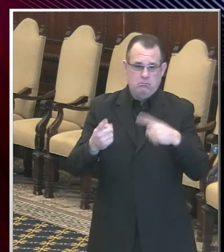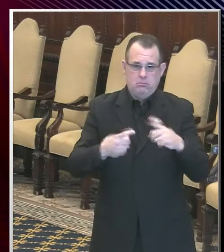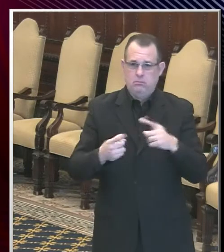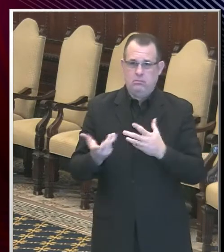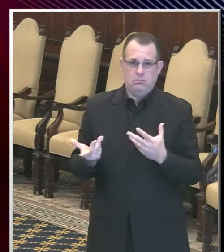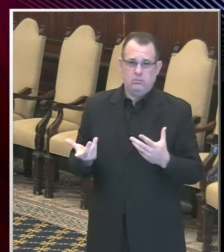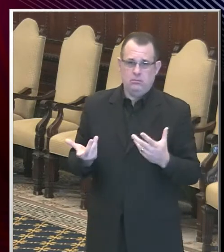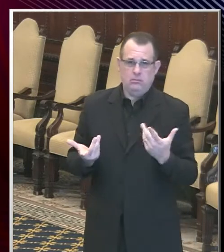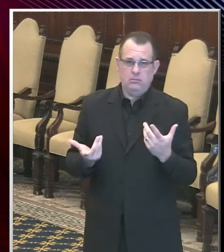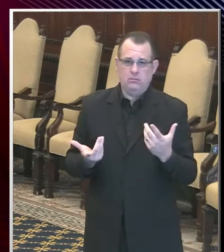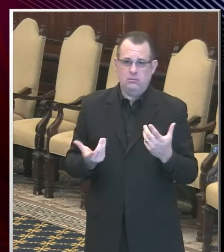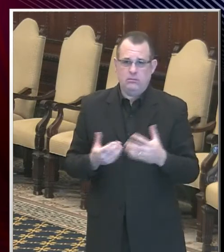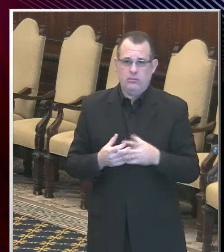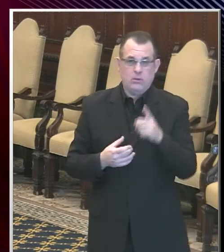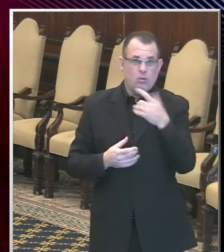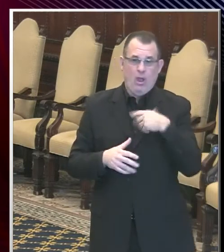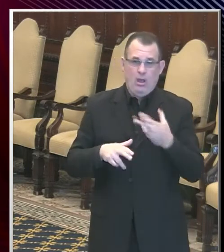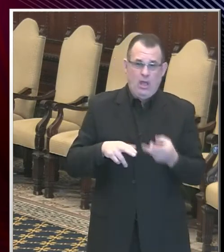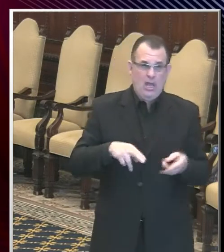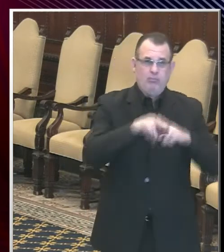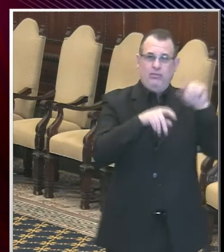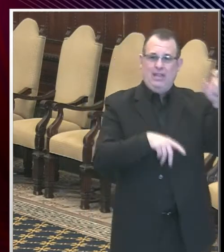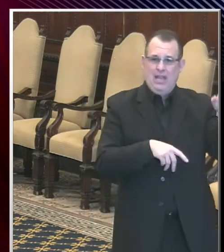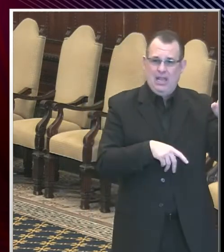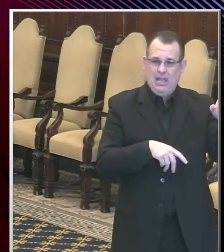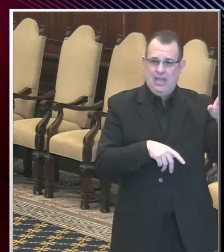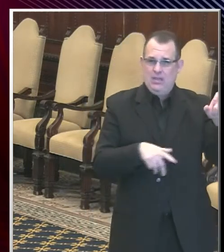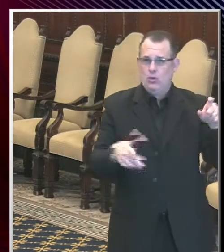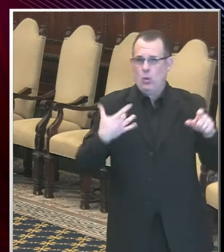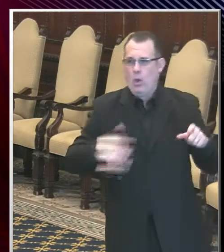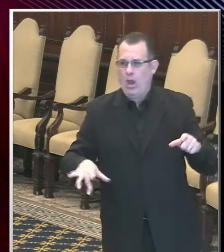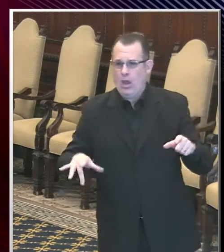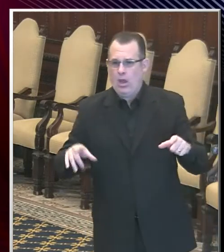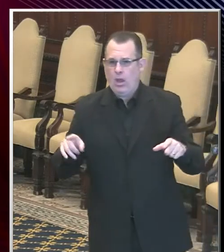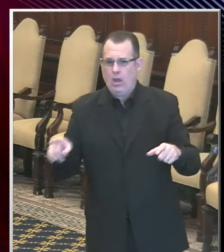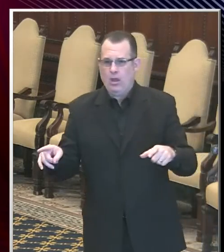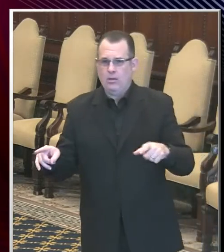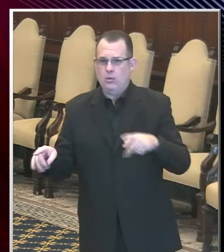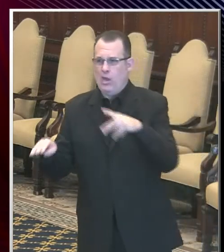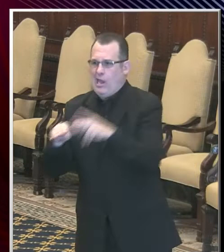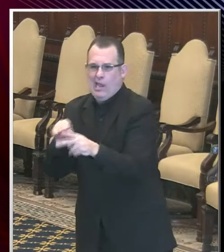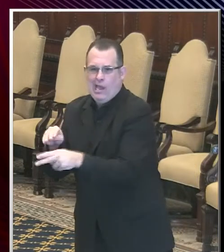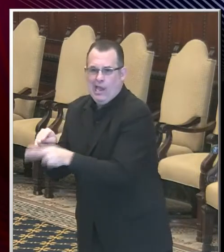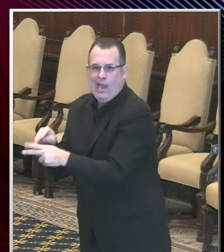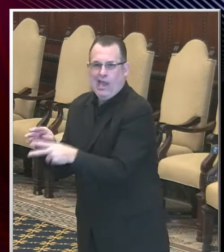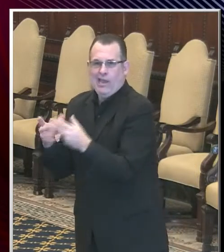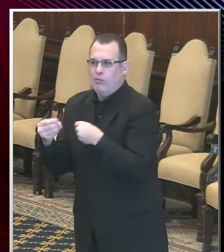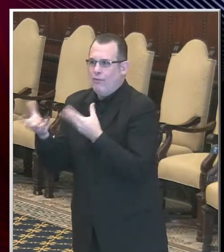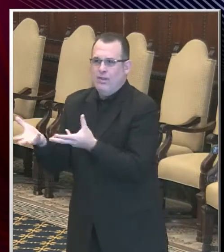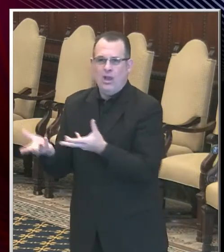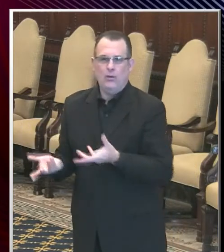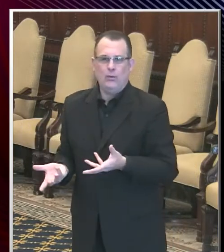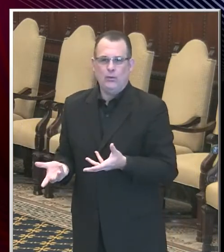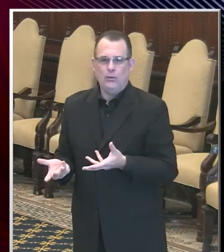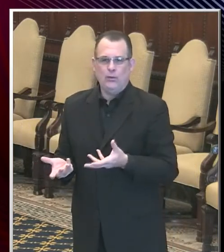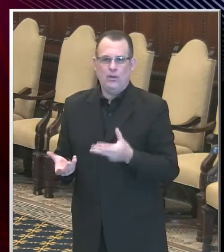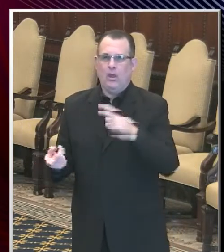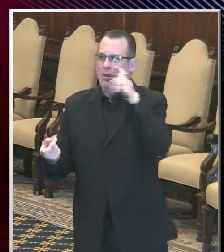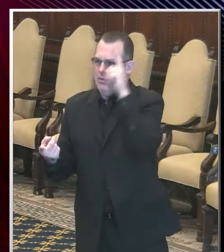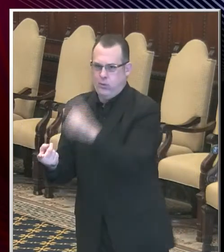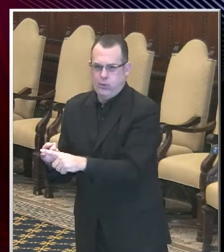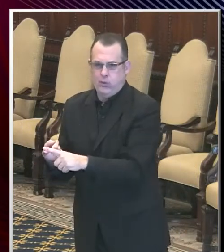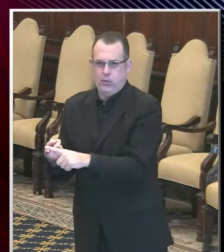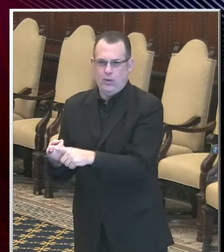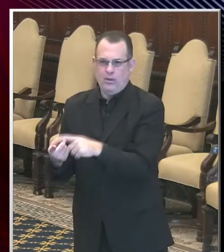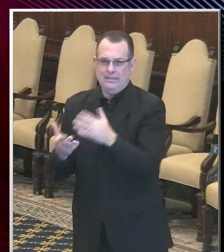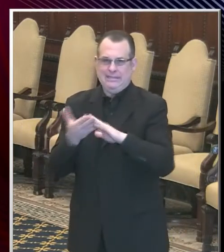You don't want to raise taxes, but you also don't want to cut the services you're providing so deeply that your city is no